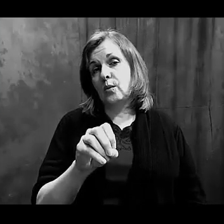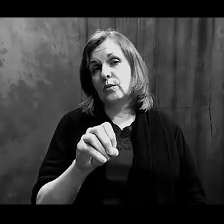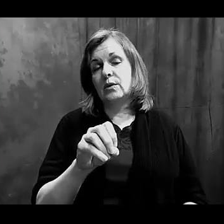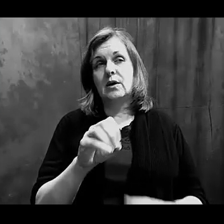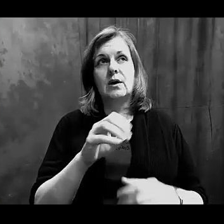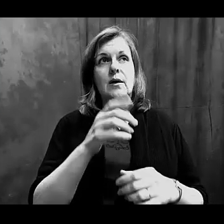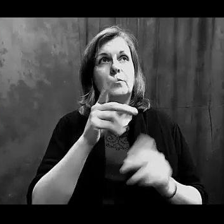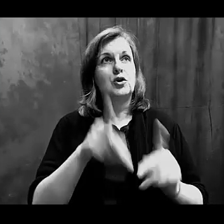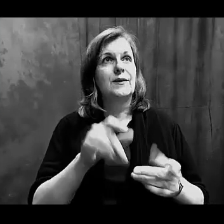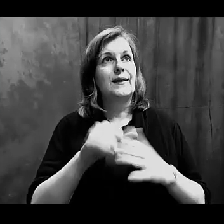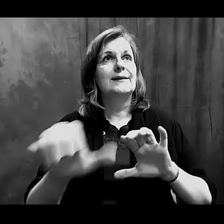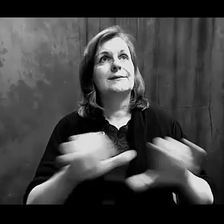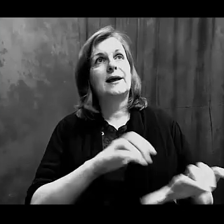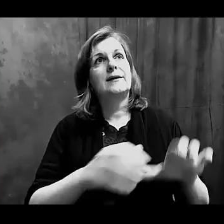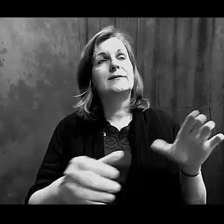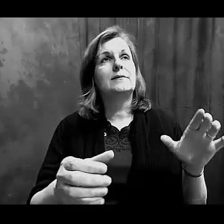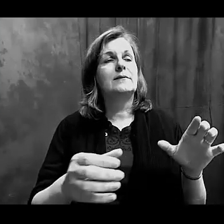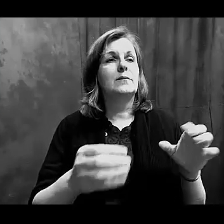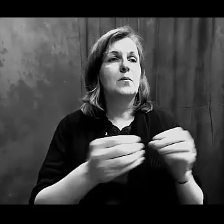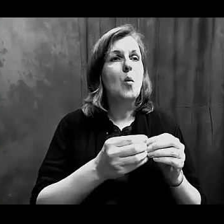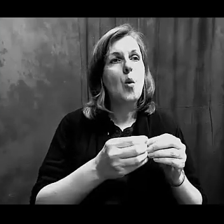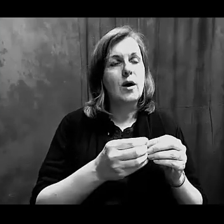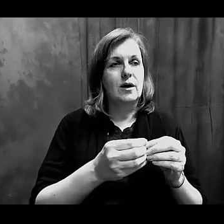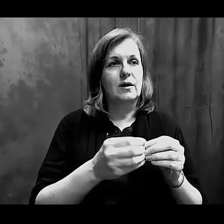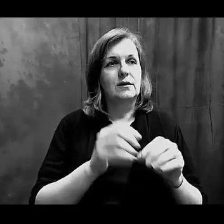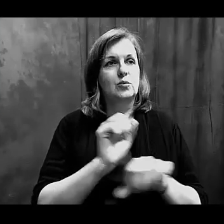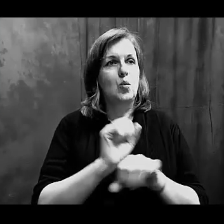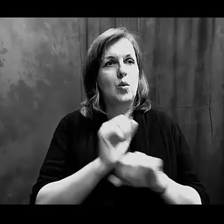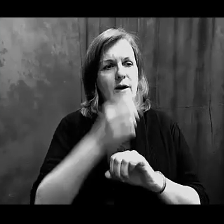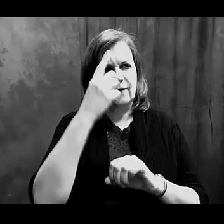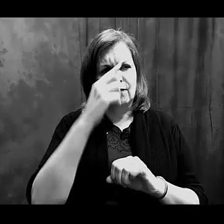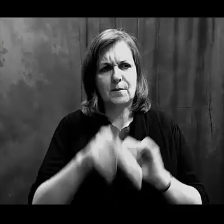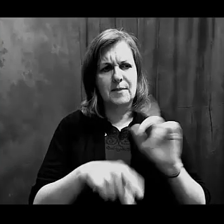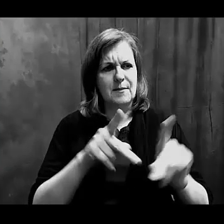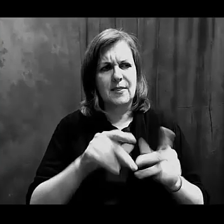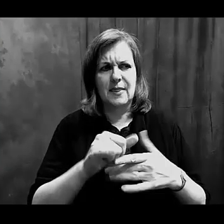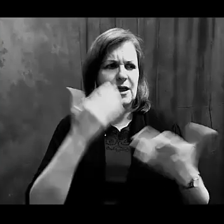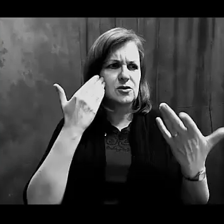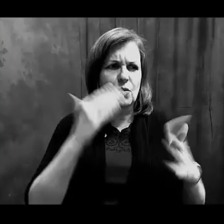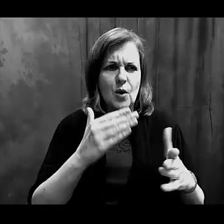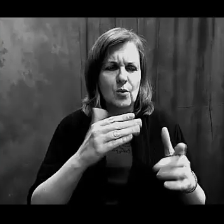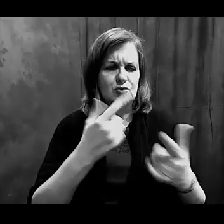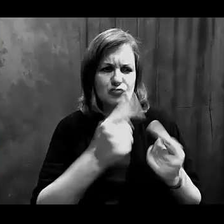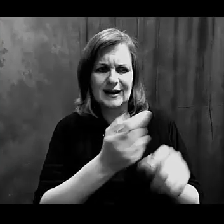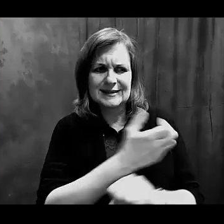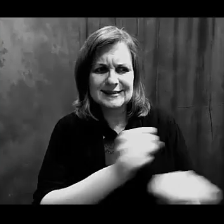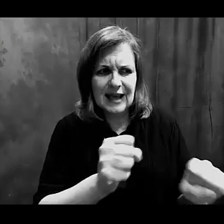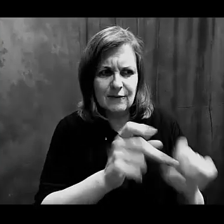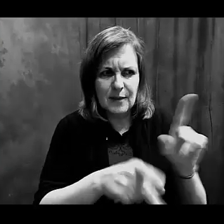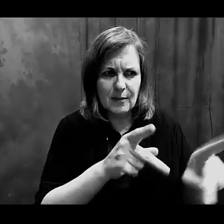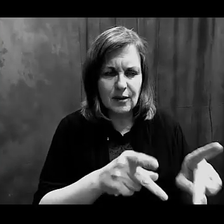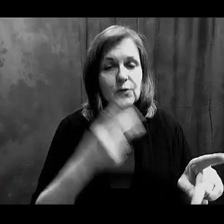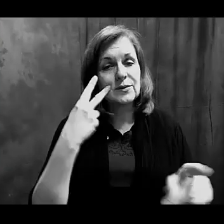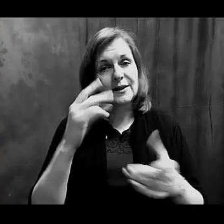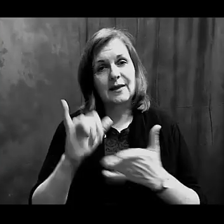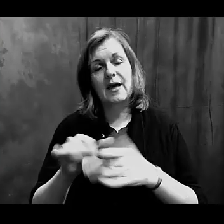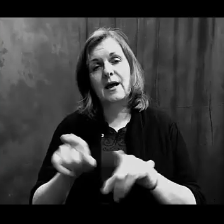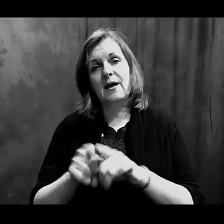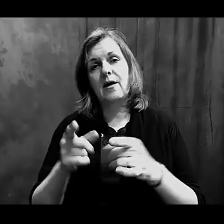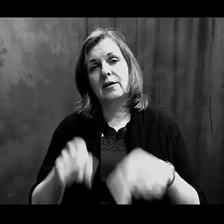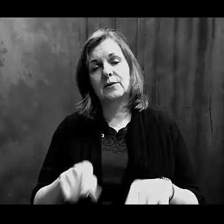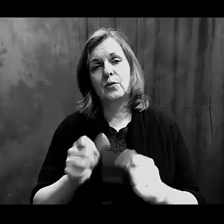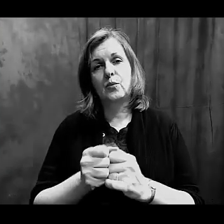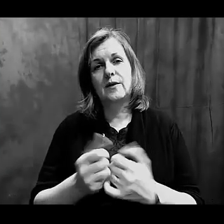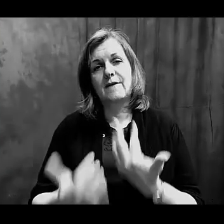the news, individuals that went above and beyond for people they don't even know to save them. We see this